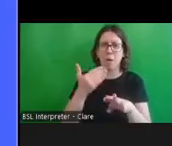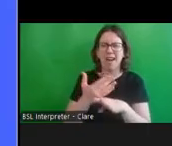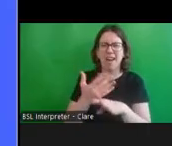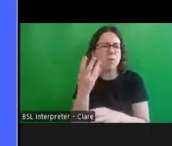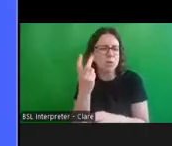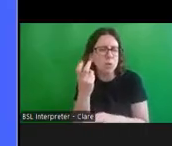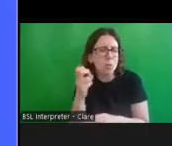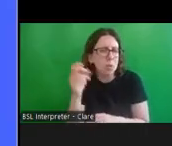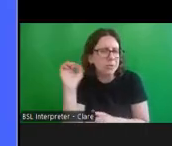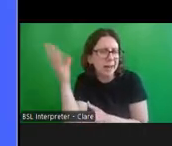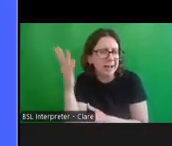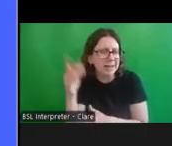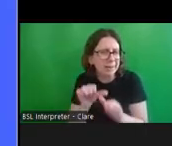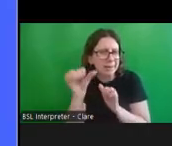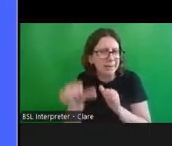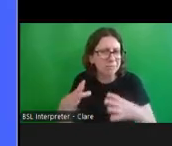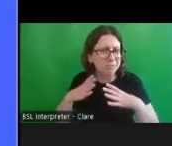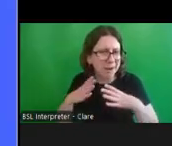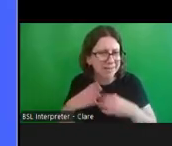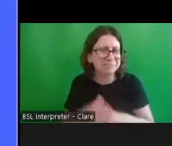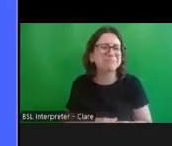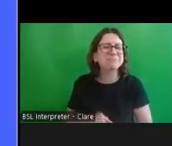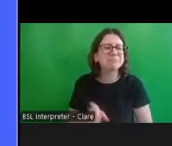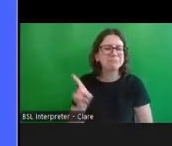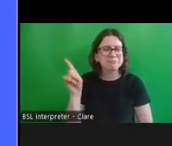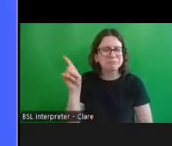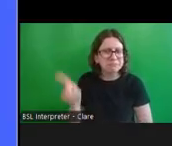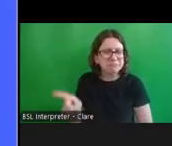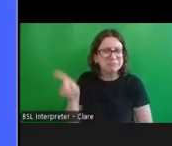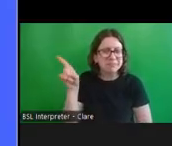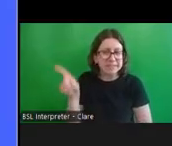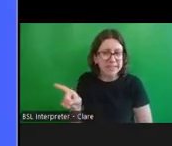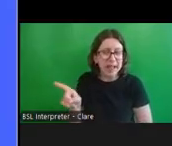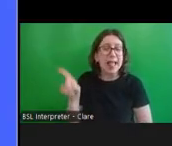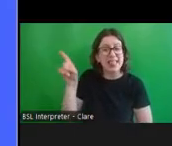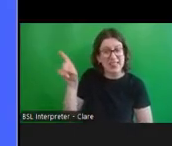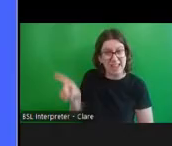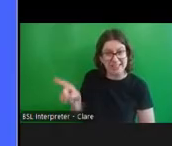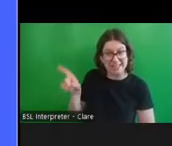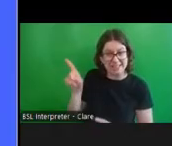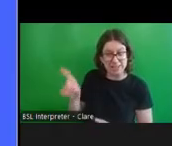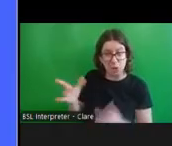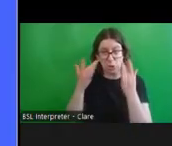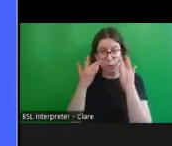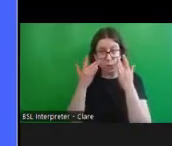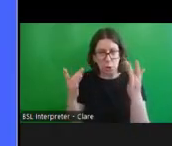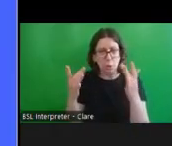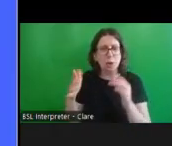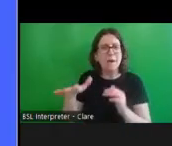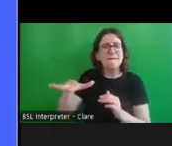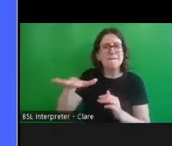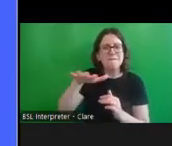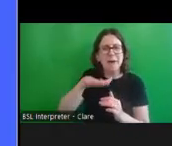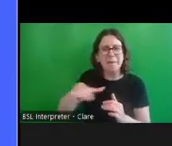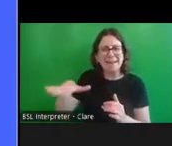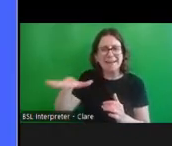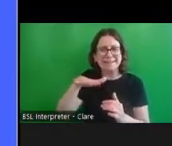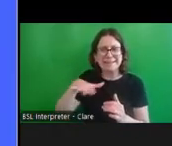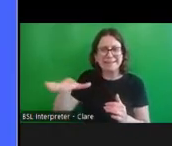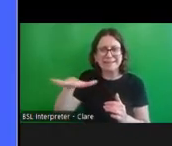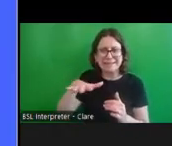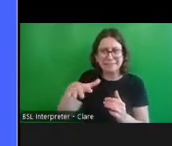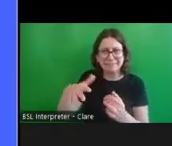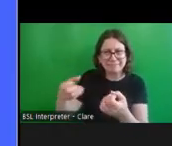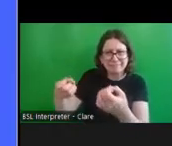you. This one. Now, this is telling us about what families are saying about how regularly